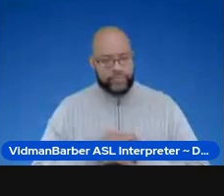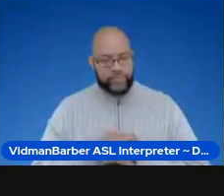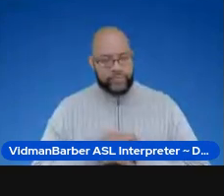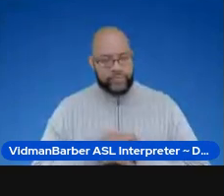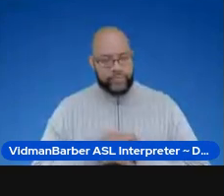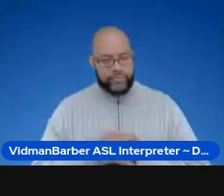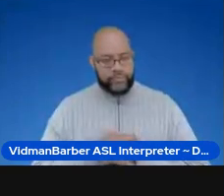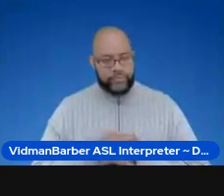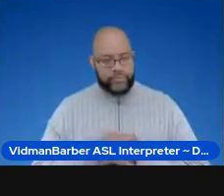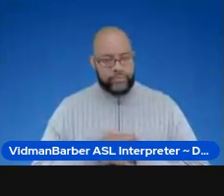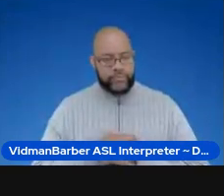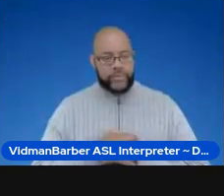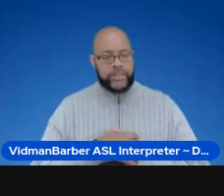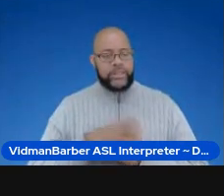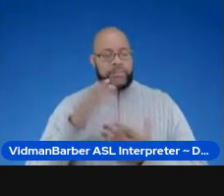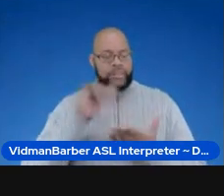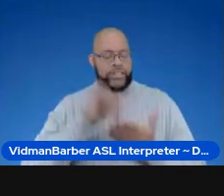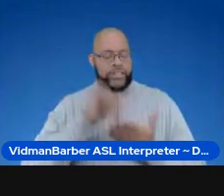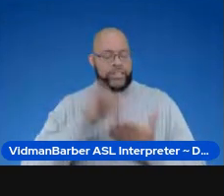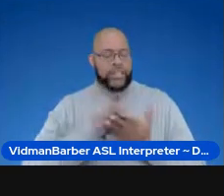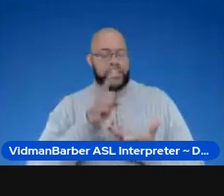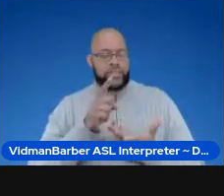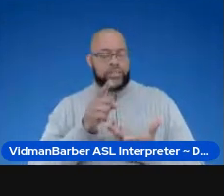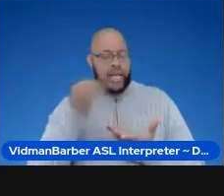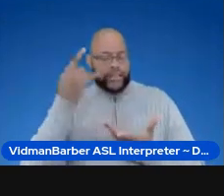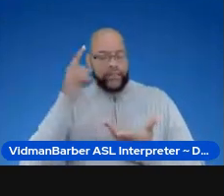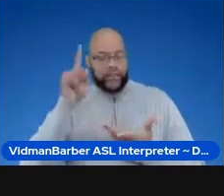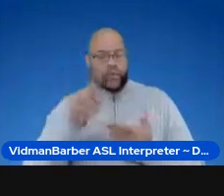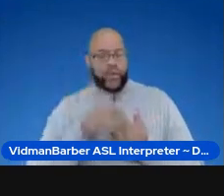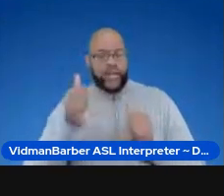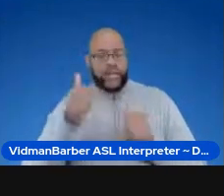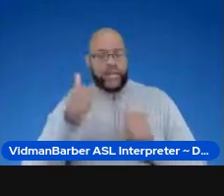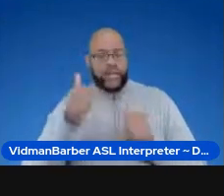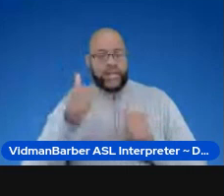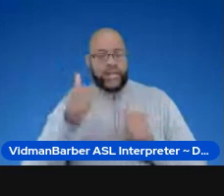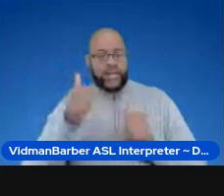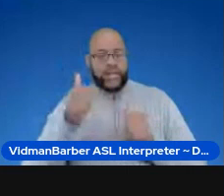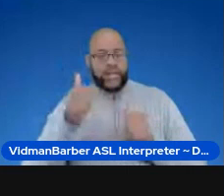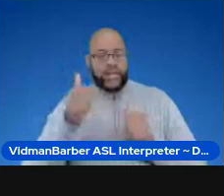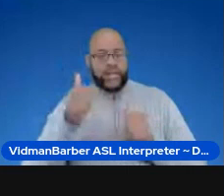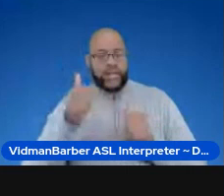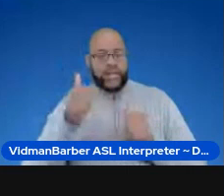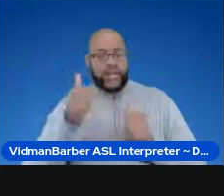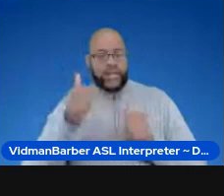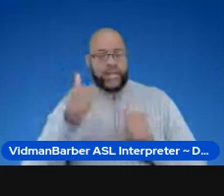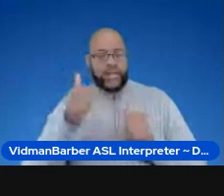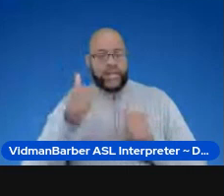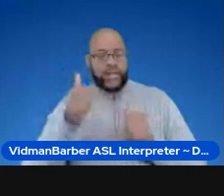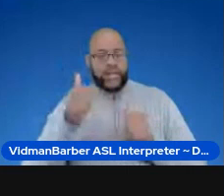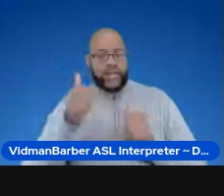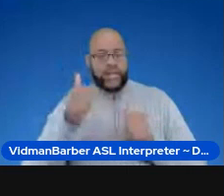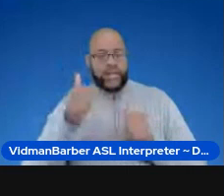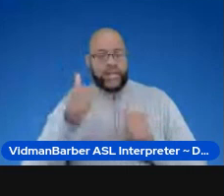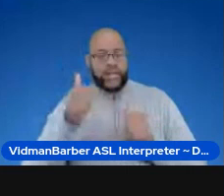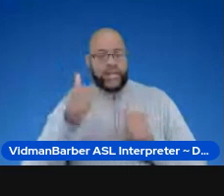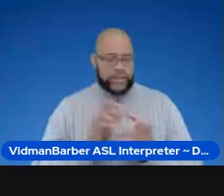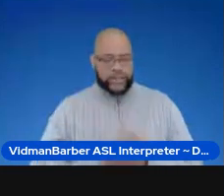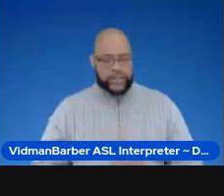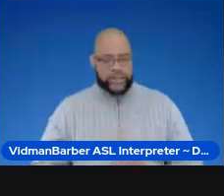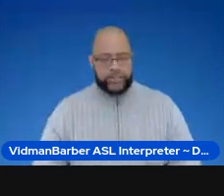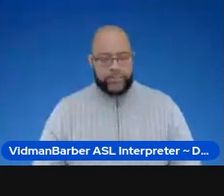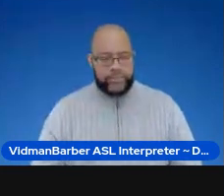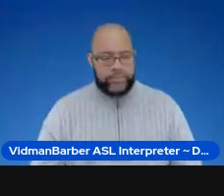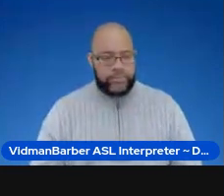which is pretty much ideal for any vaccine development or vaccine candidacy testing.